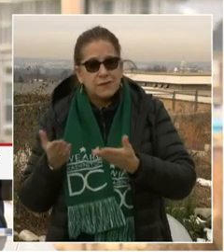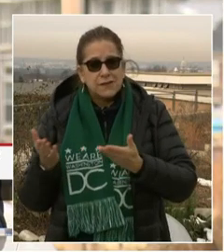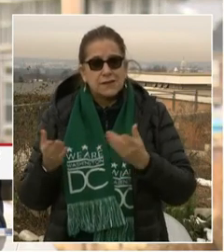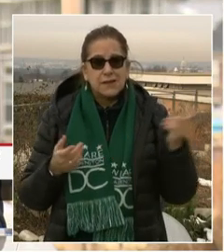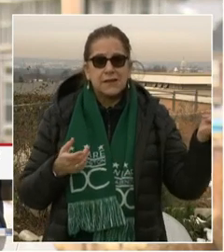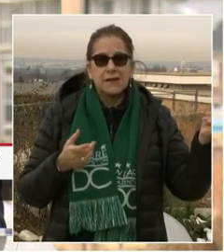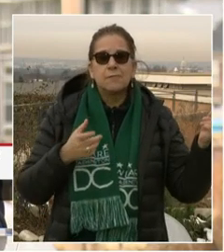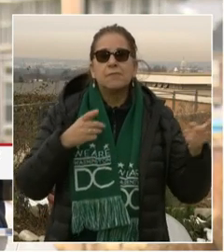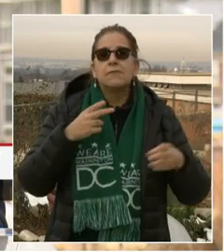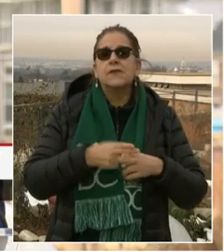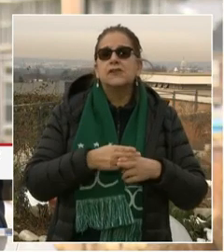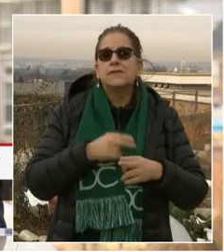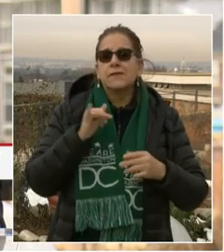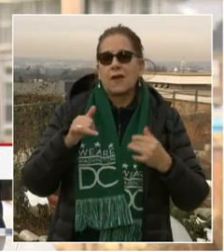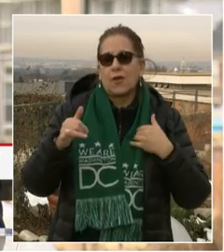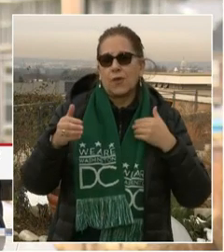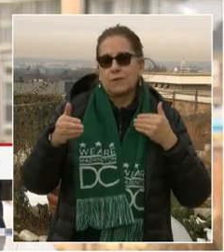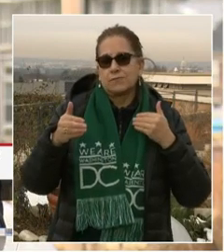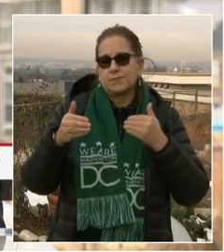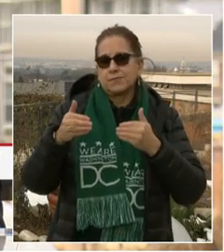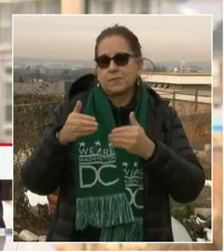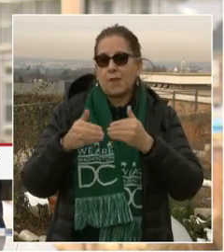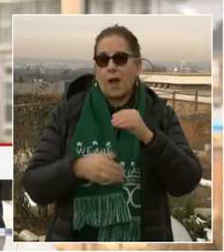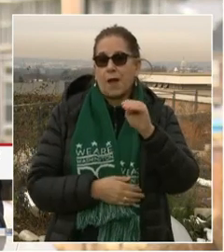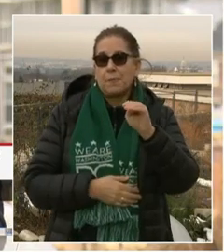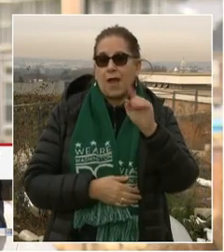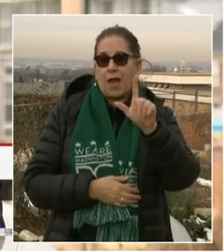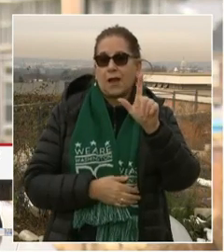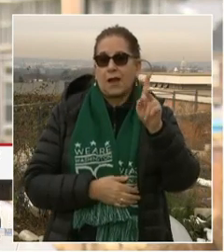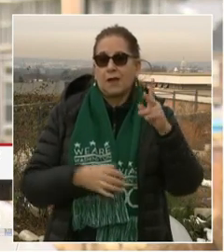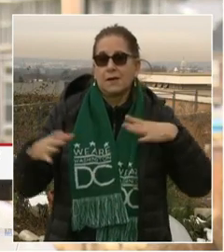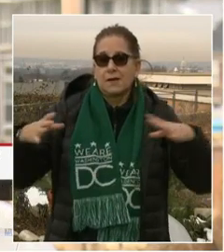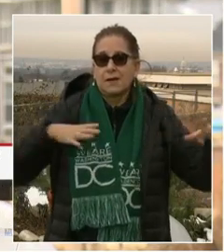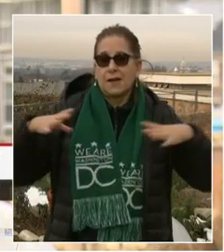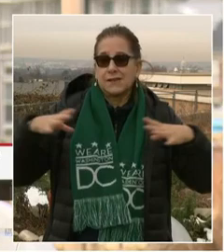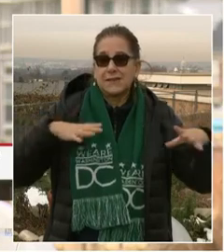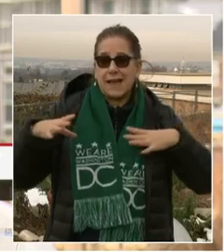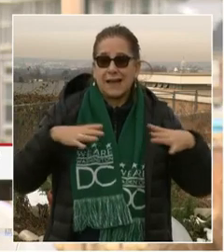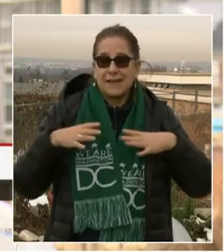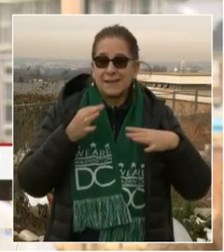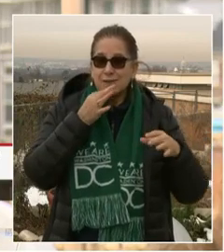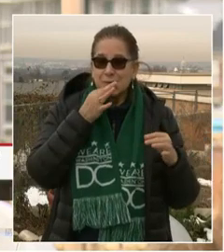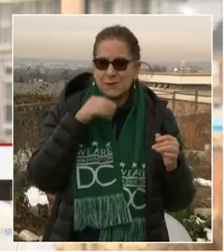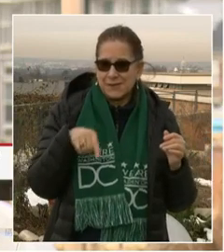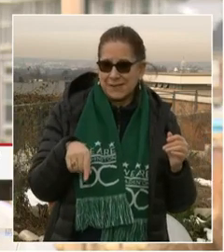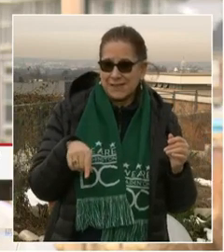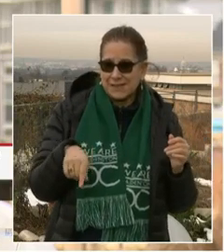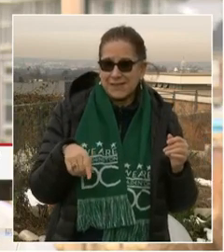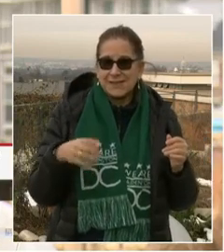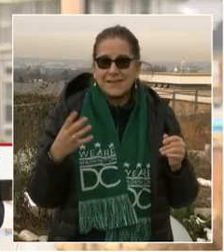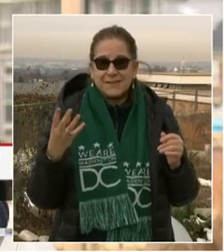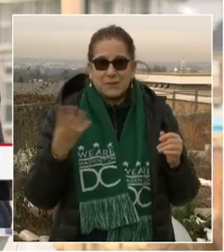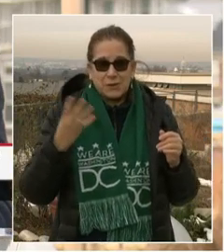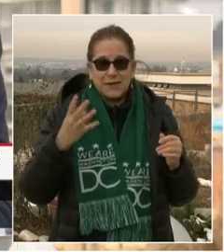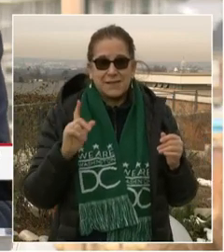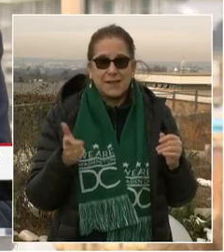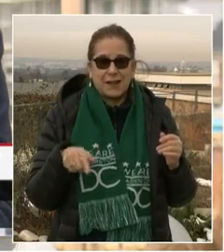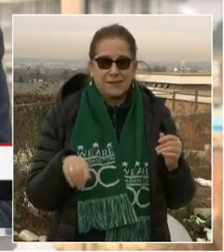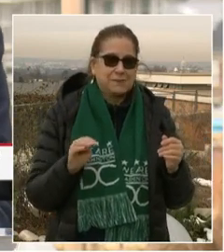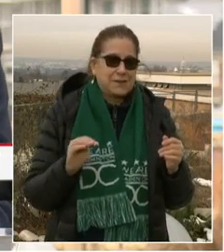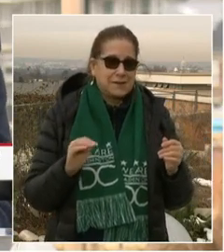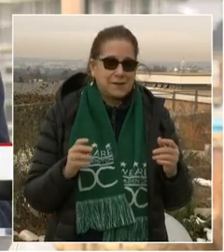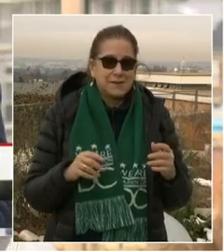Jr.'s birthday and a national holiday. And as Martin Luther King Jr. observed decades ago, there's nothing new about